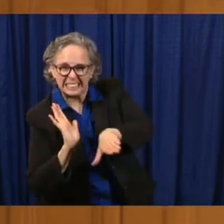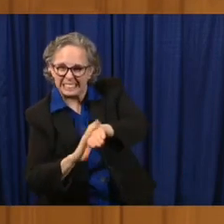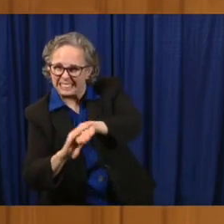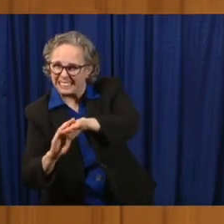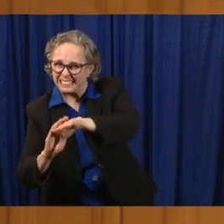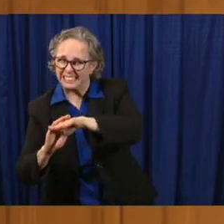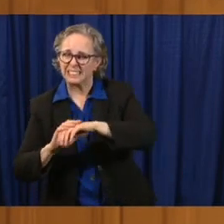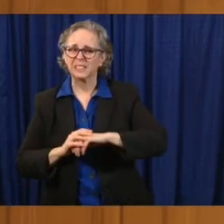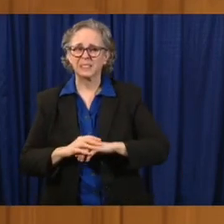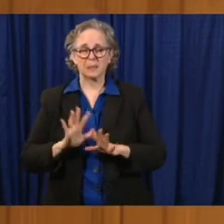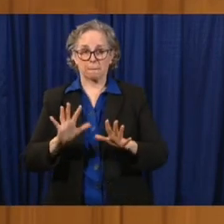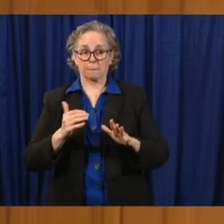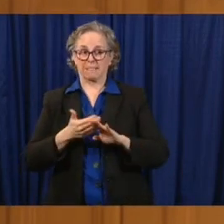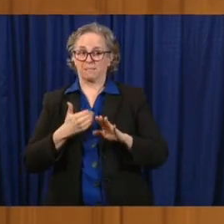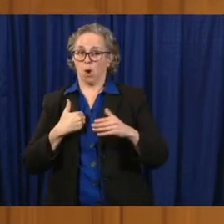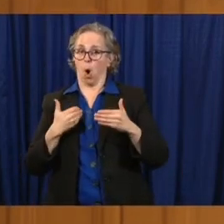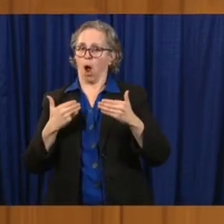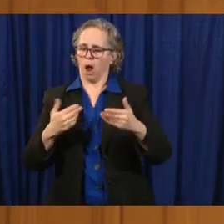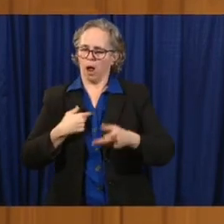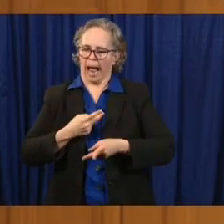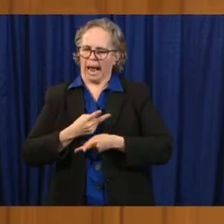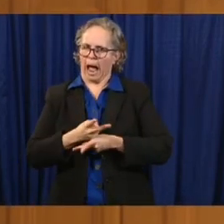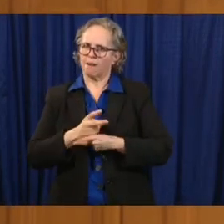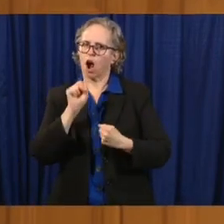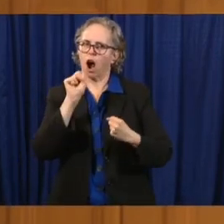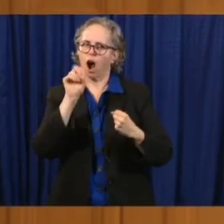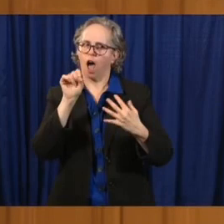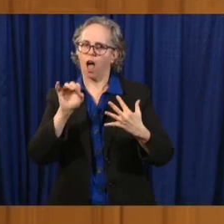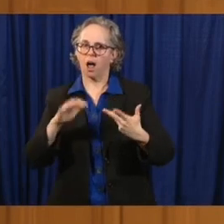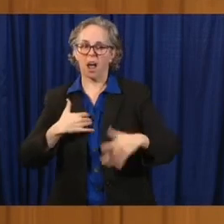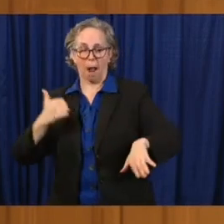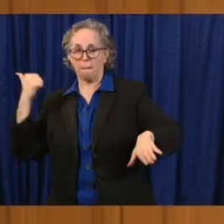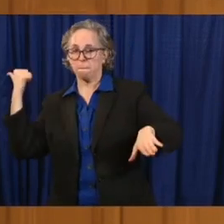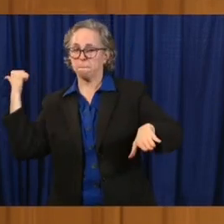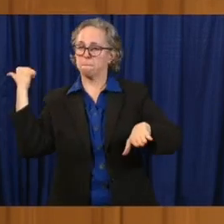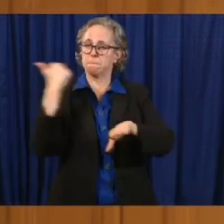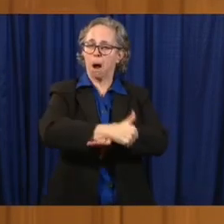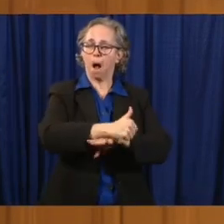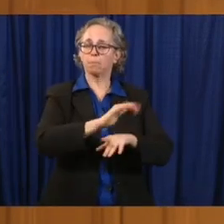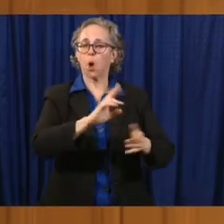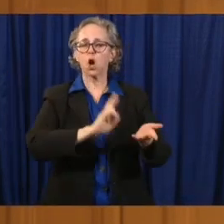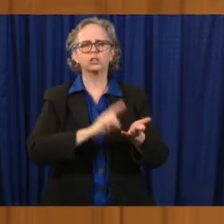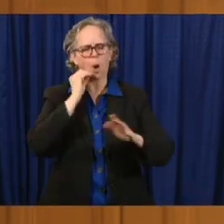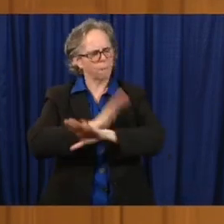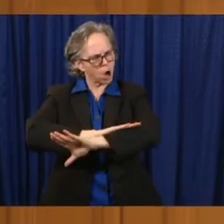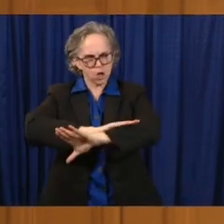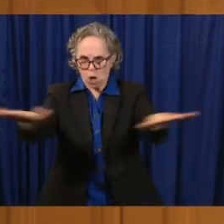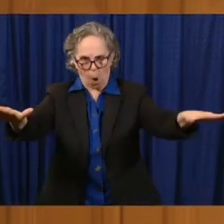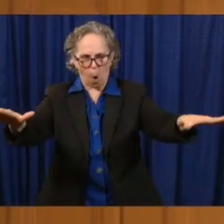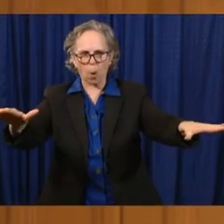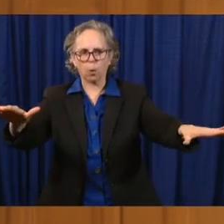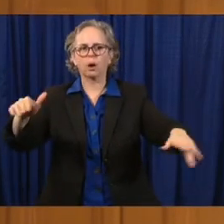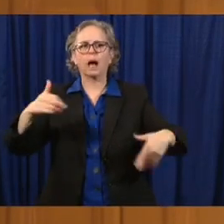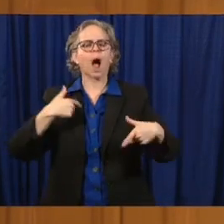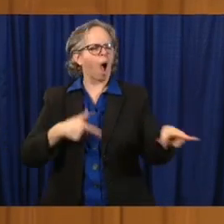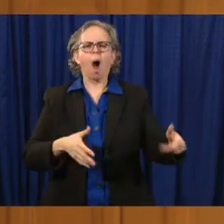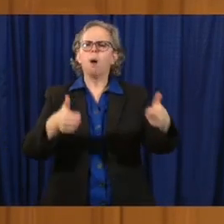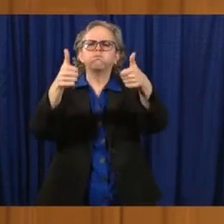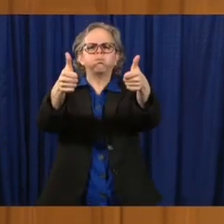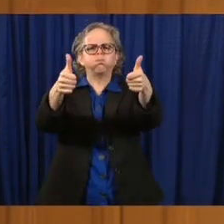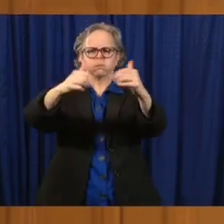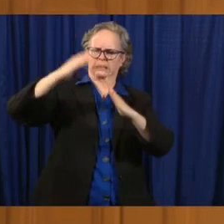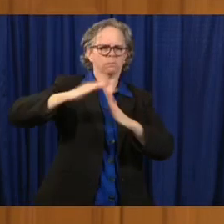the fault of a nursing home. Most nursing homes are doing an outstanding job. But it is the fact that this disease